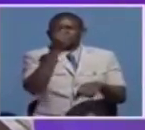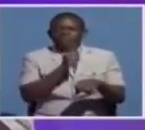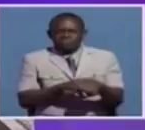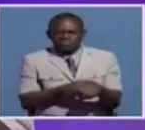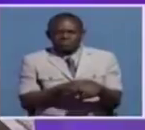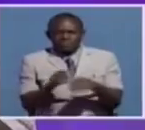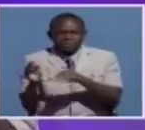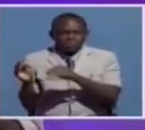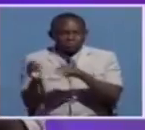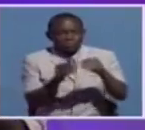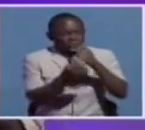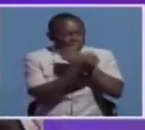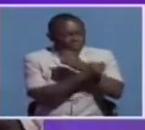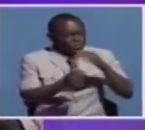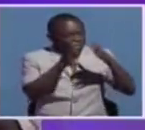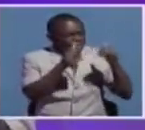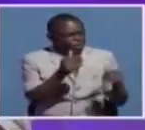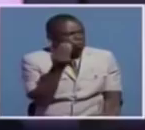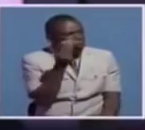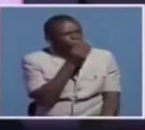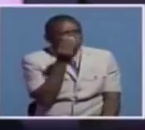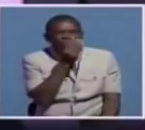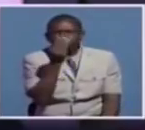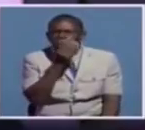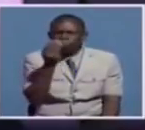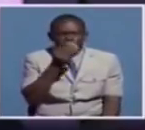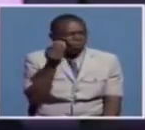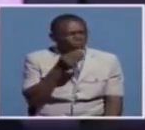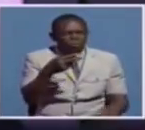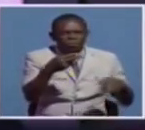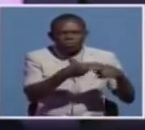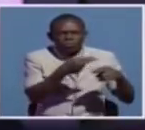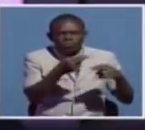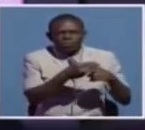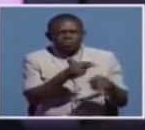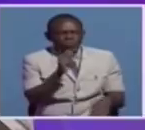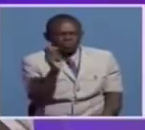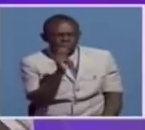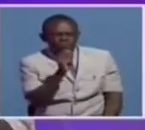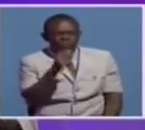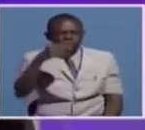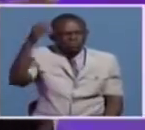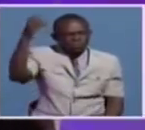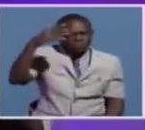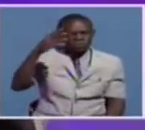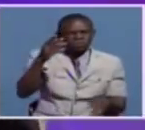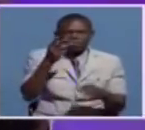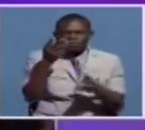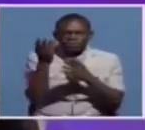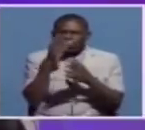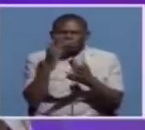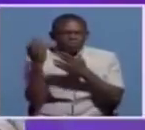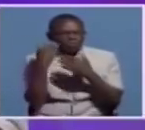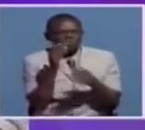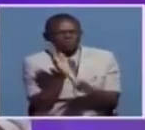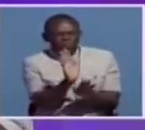now every room was self-contained those days, and you could disappear. You didn't know where your friends